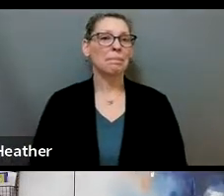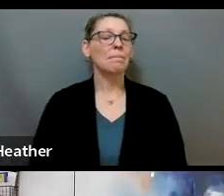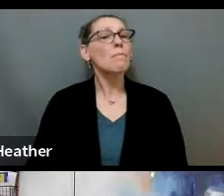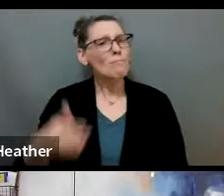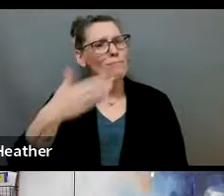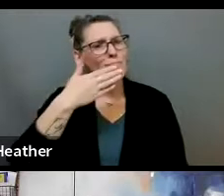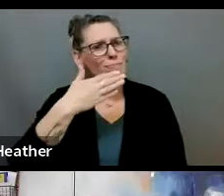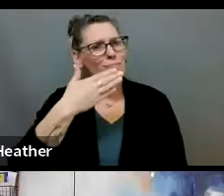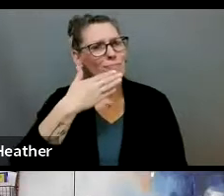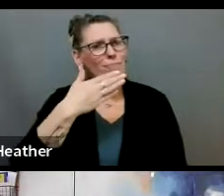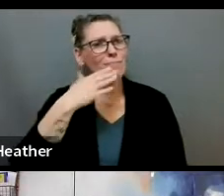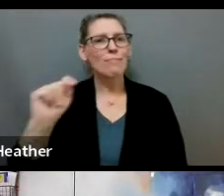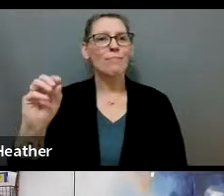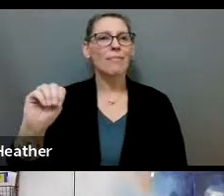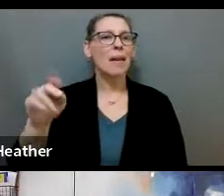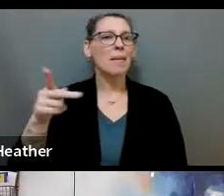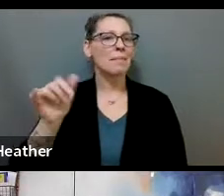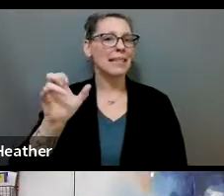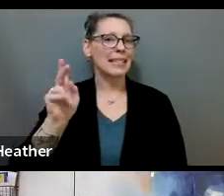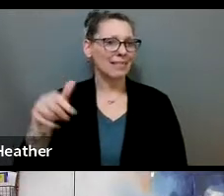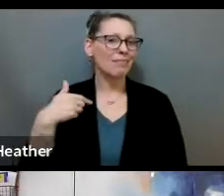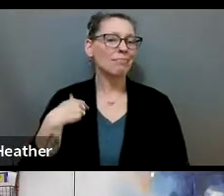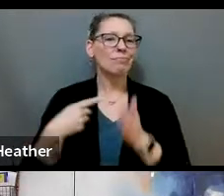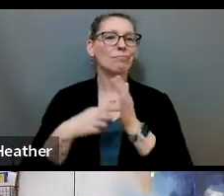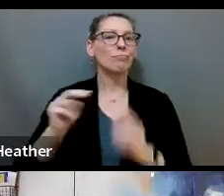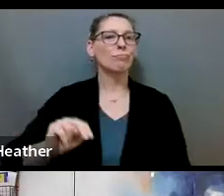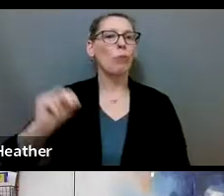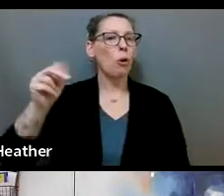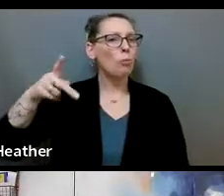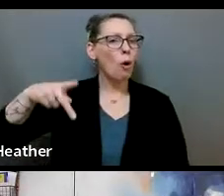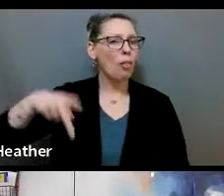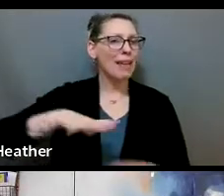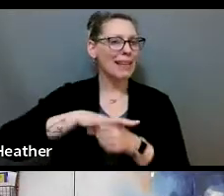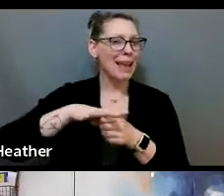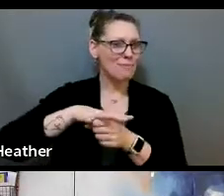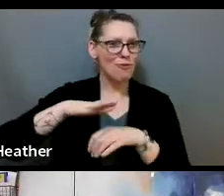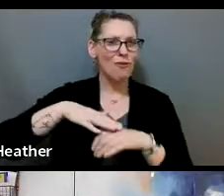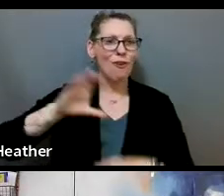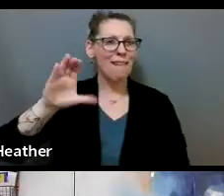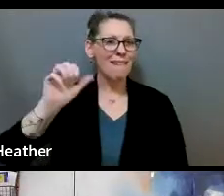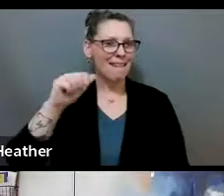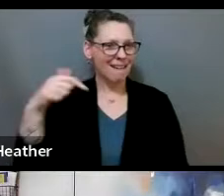Thank you, Tom Hickey. I represent the North Portland neighborhoods on the CAG.